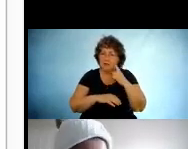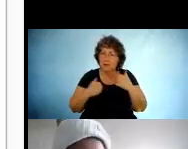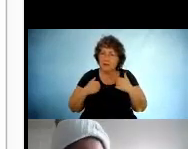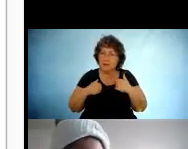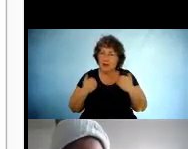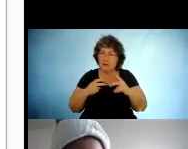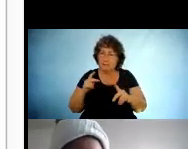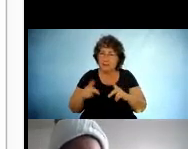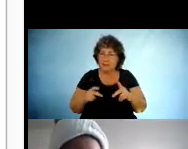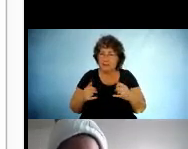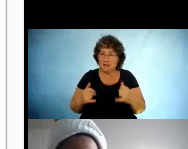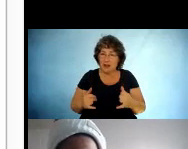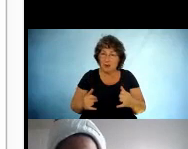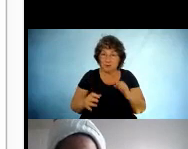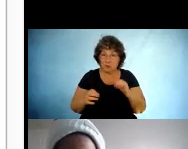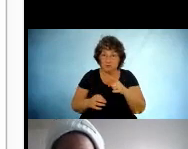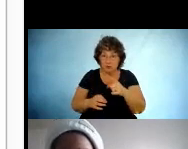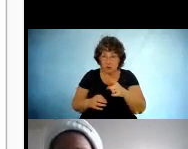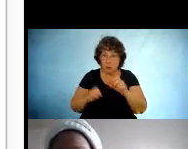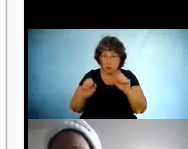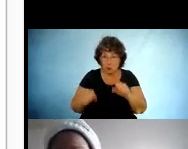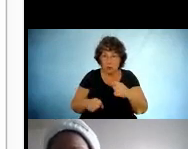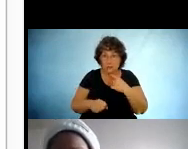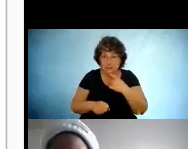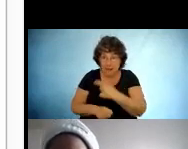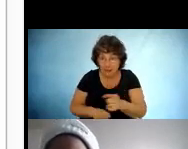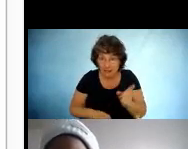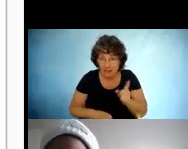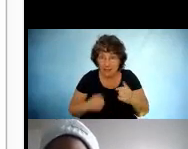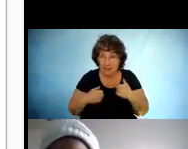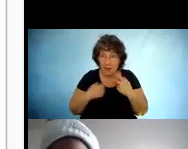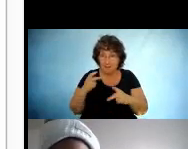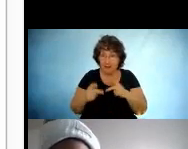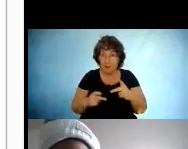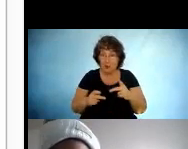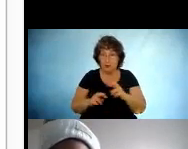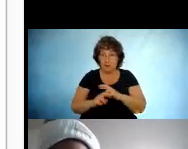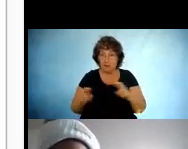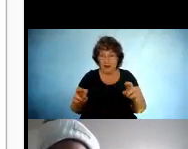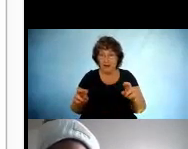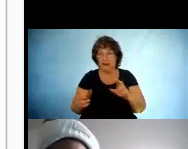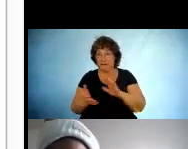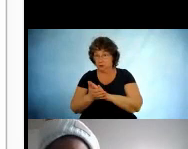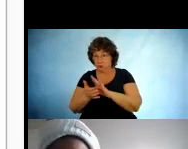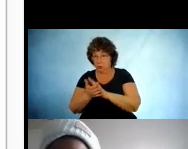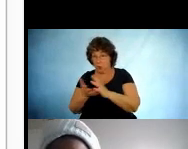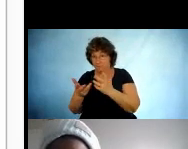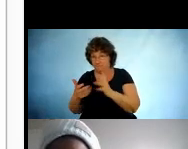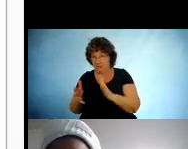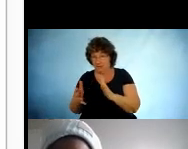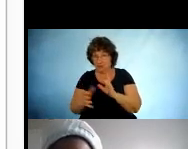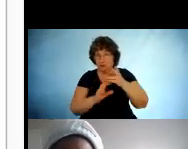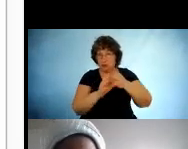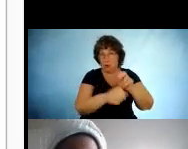young adults as they're transitioning from school related to seeking employment, and also what advice you